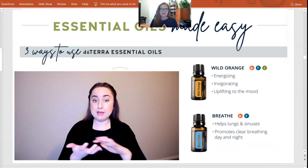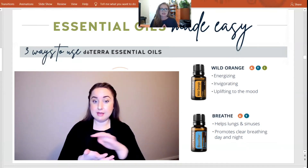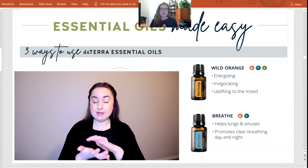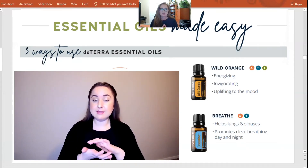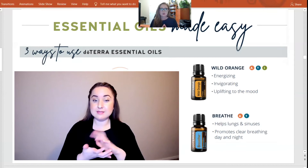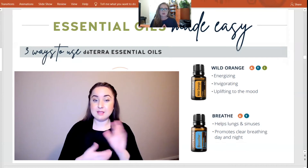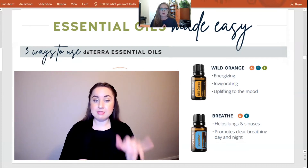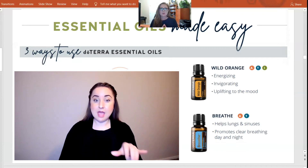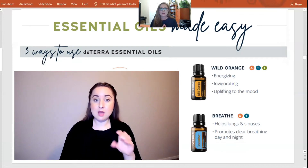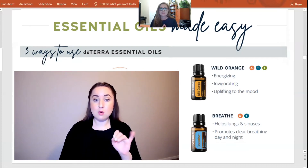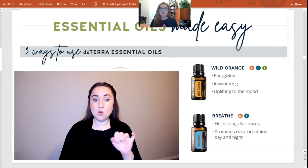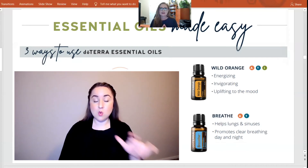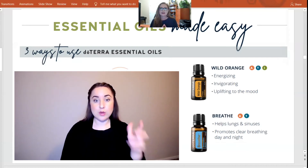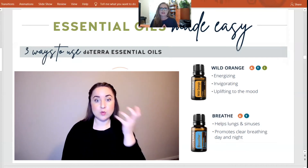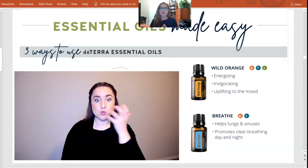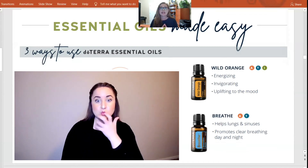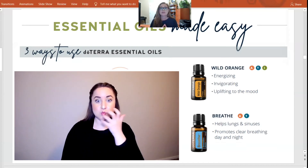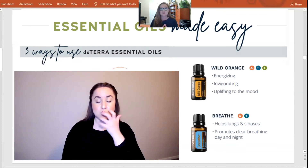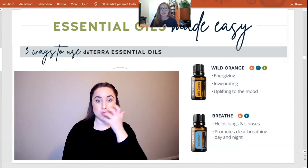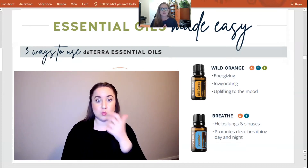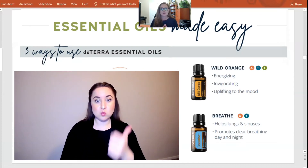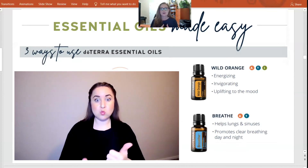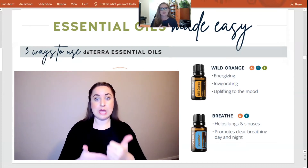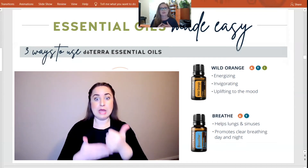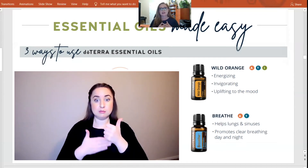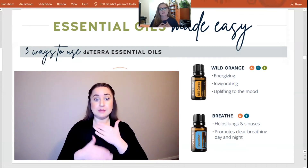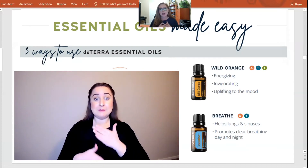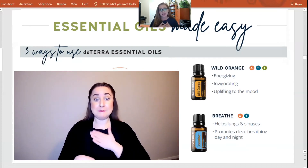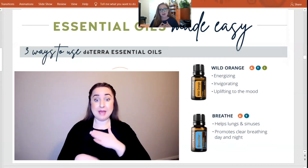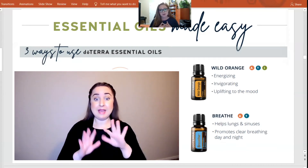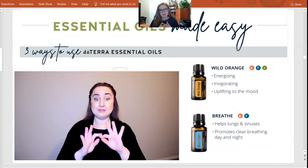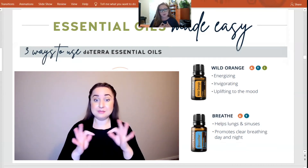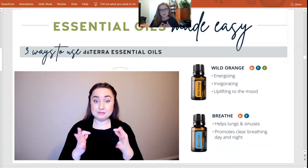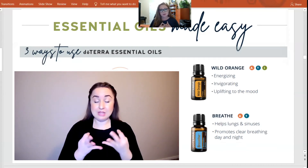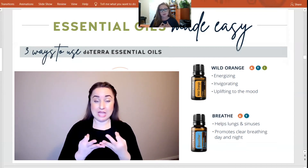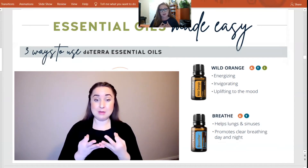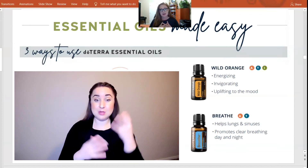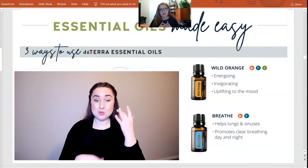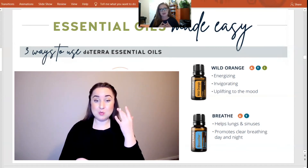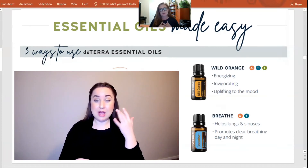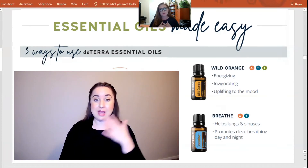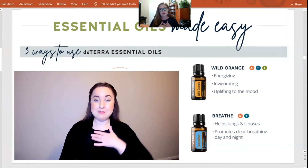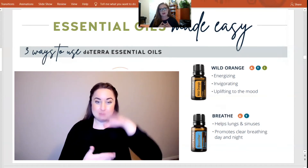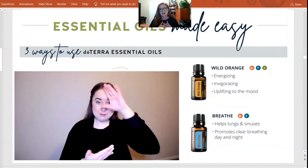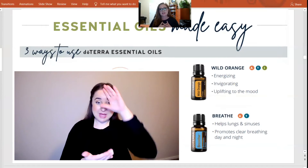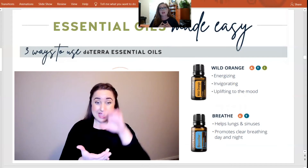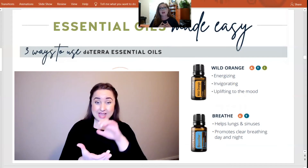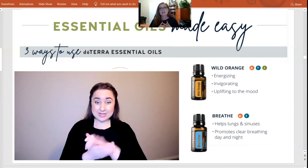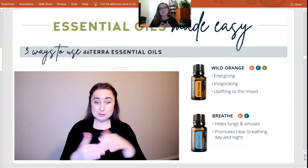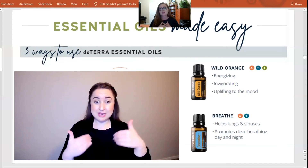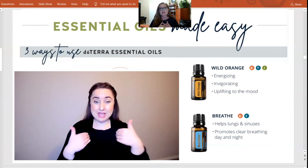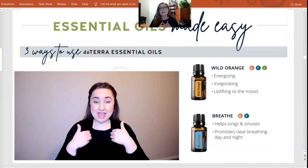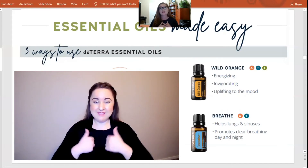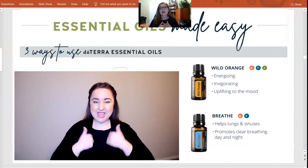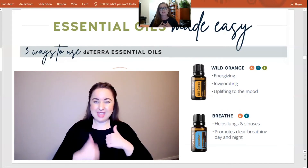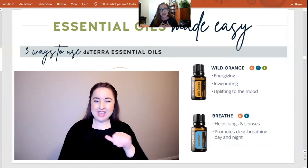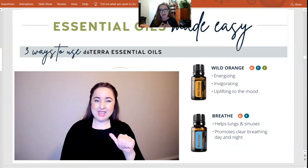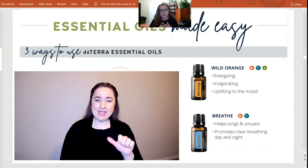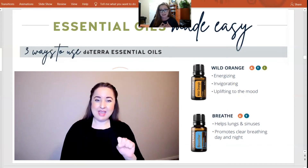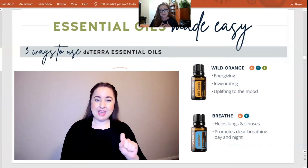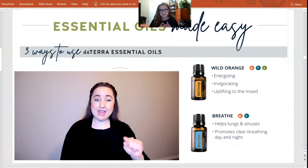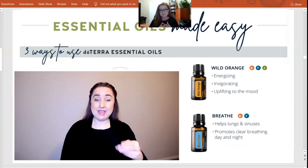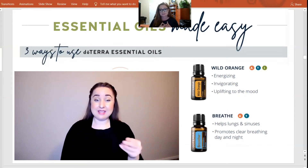This oil was a game changer in my household because my husband is